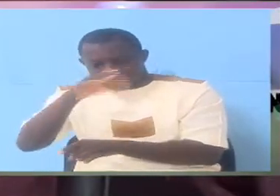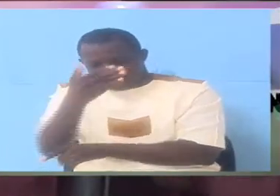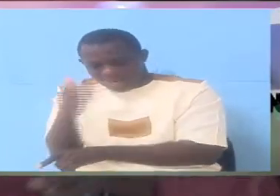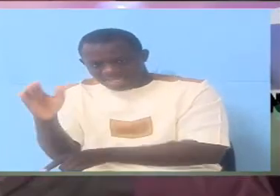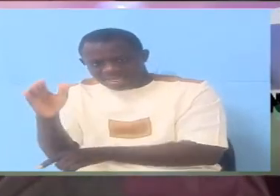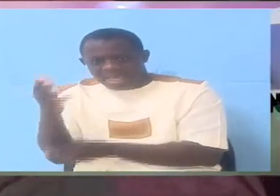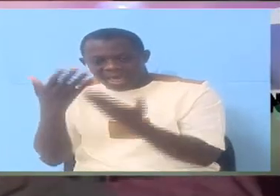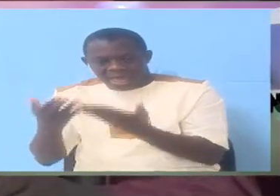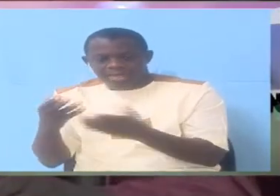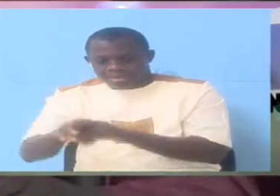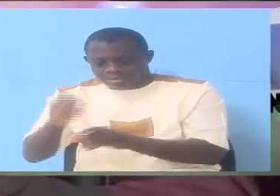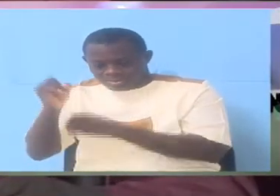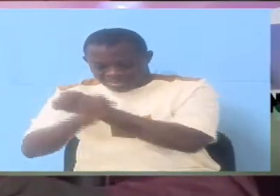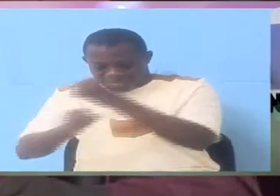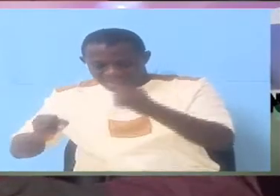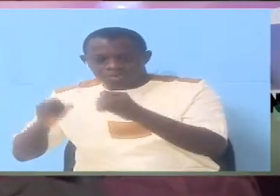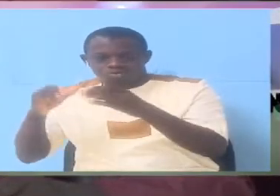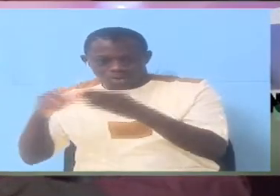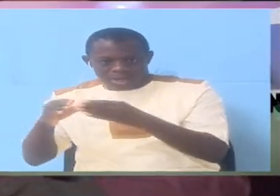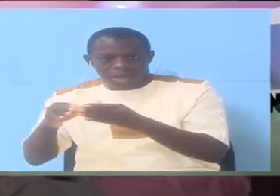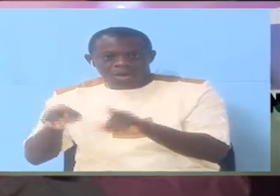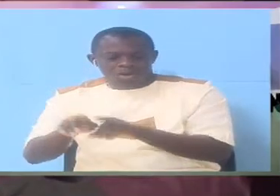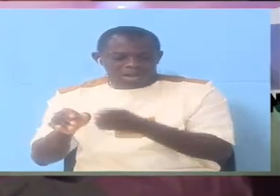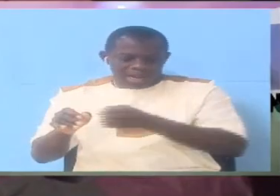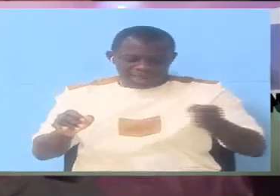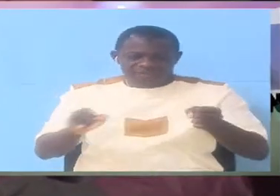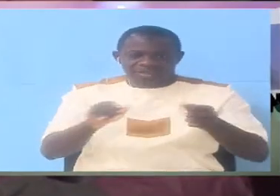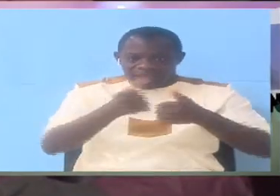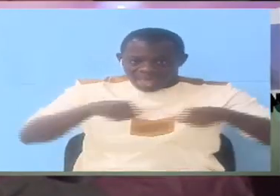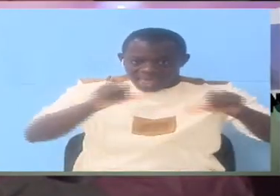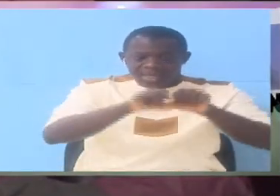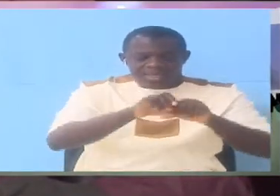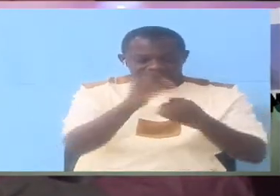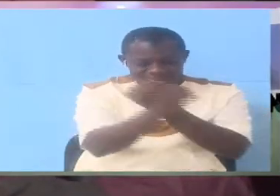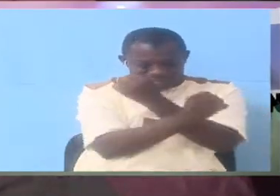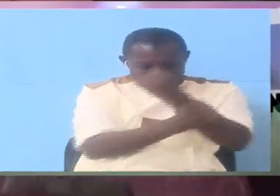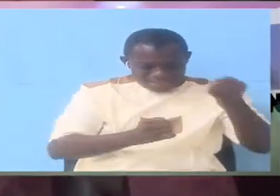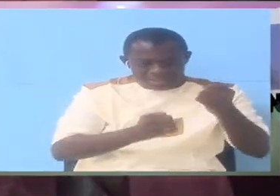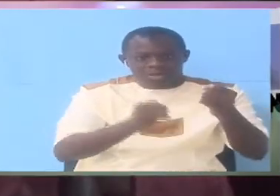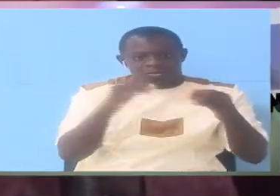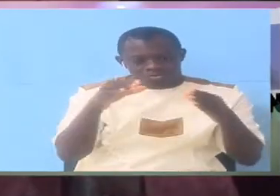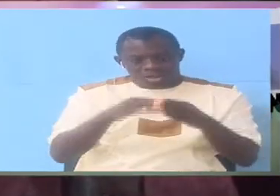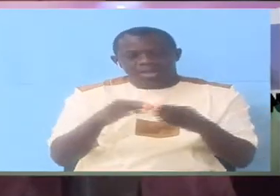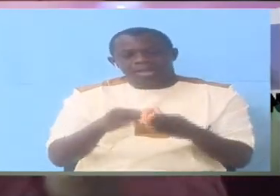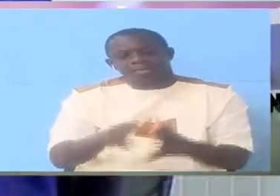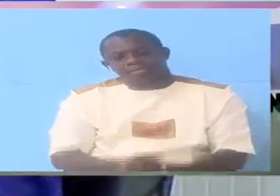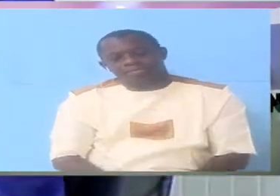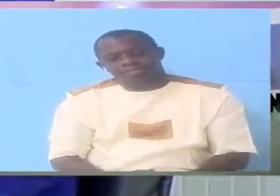Would they tie Mara City? Would they